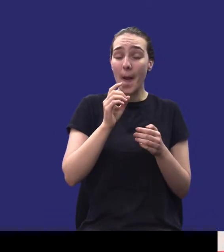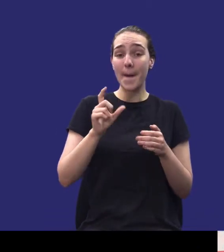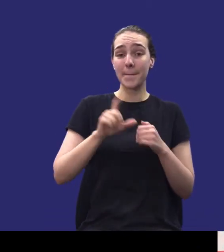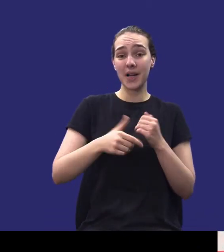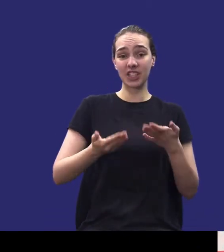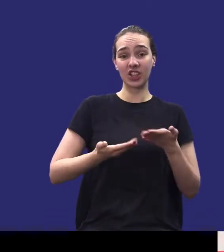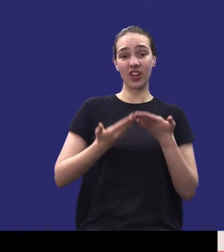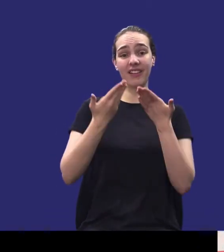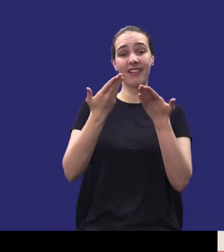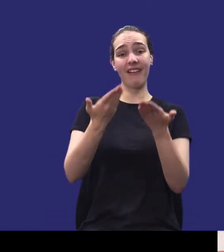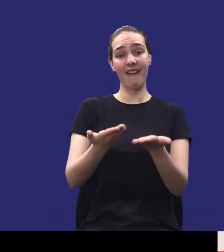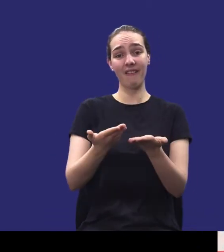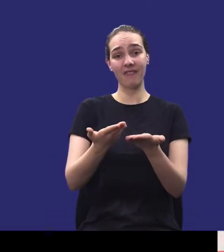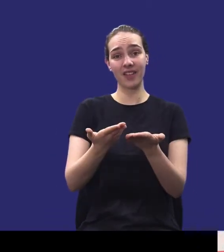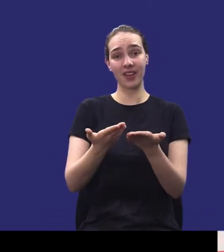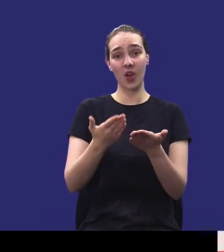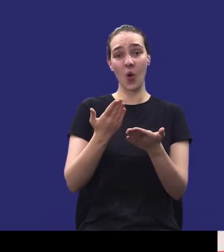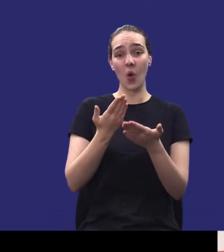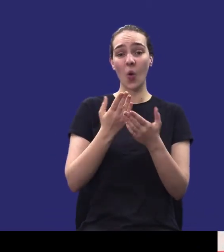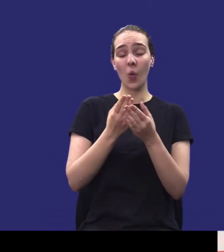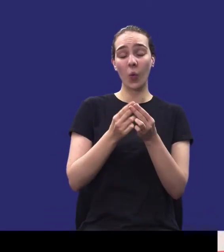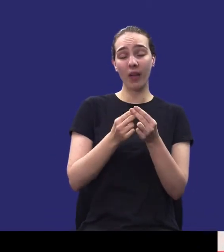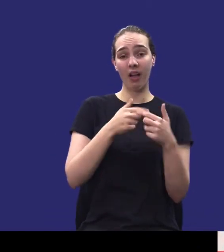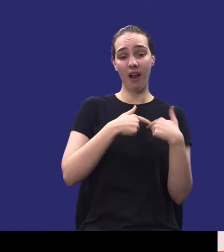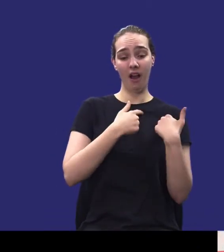thankfulness and a heart of love.